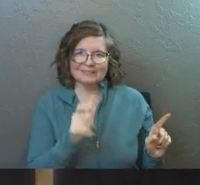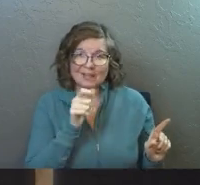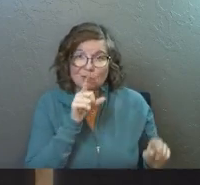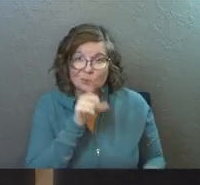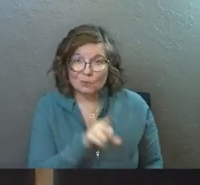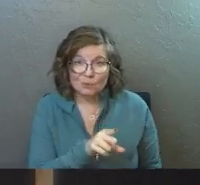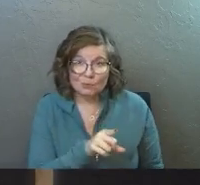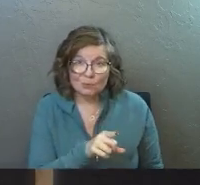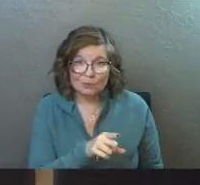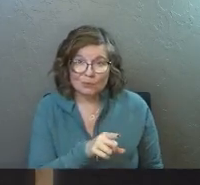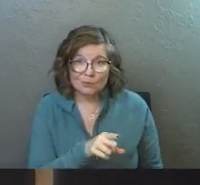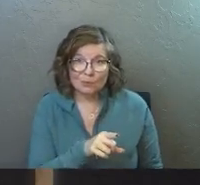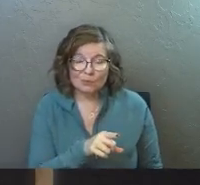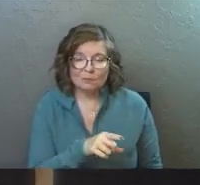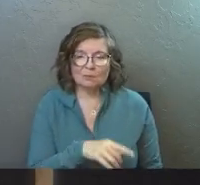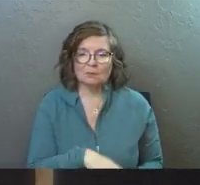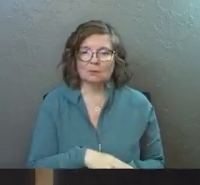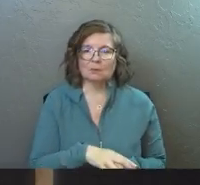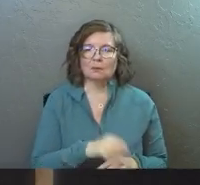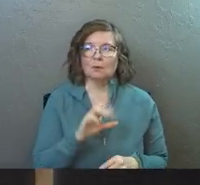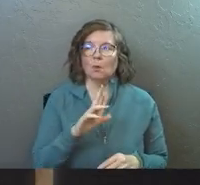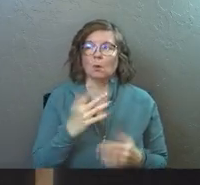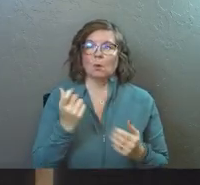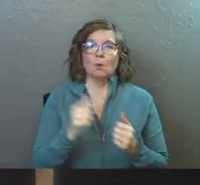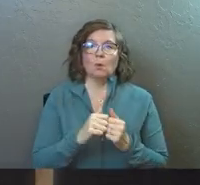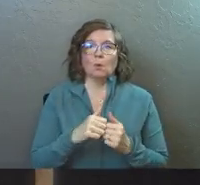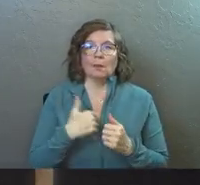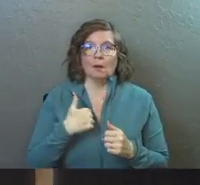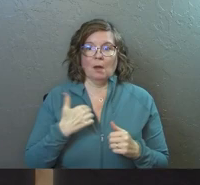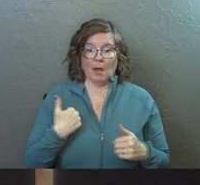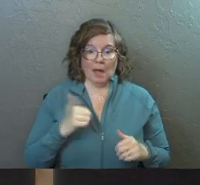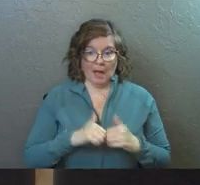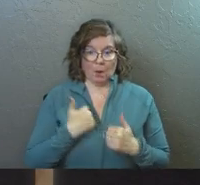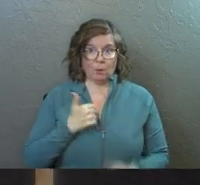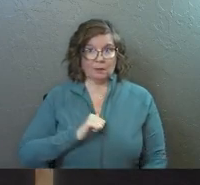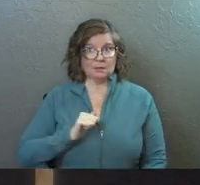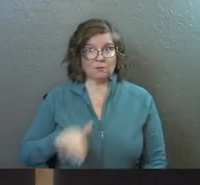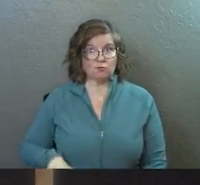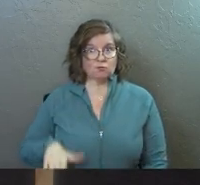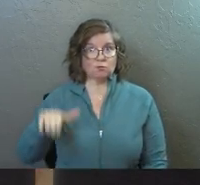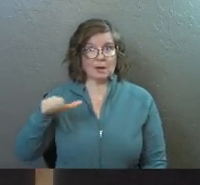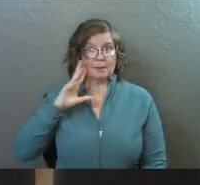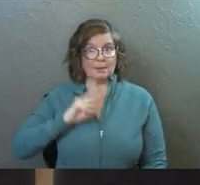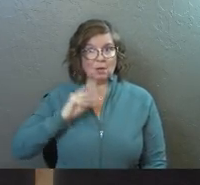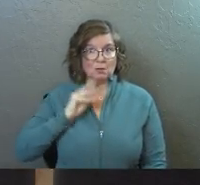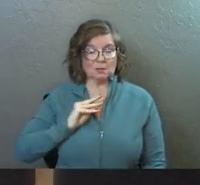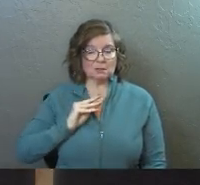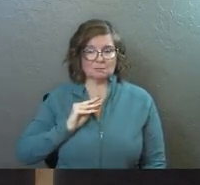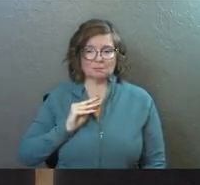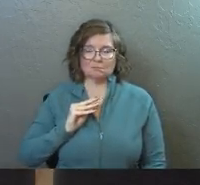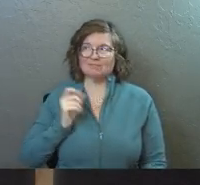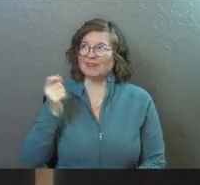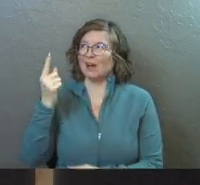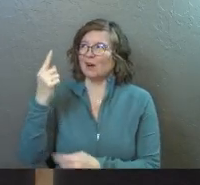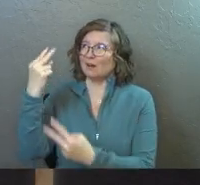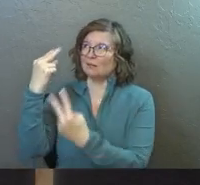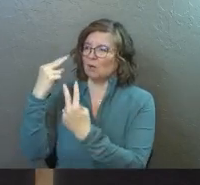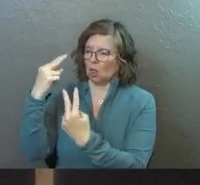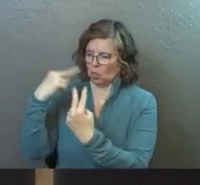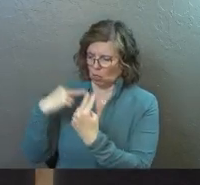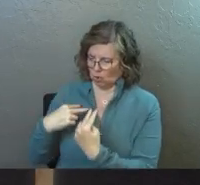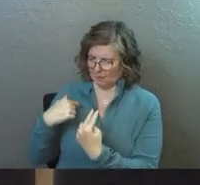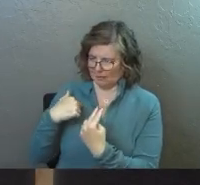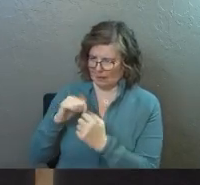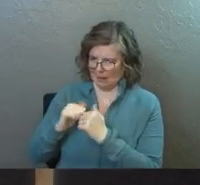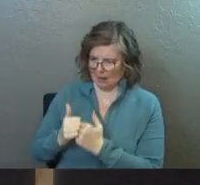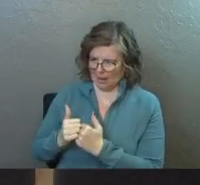true. We'll fill the missing frames with our upbringing. I don't understand how God feels about me in this moment, and